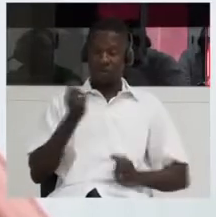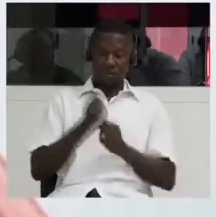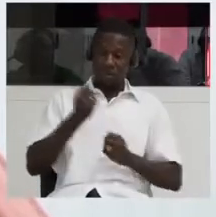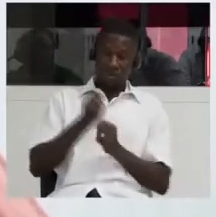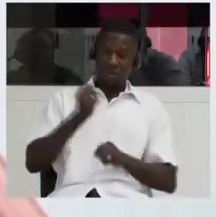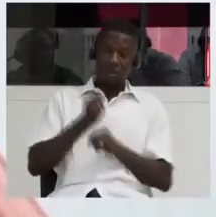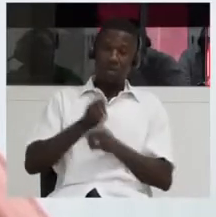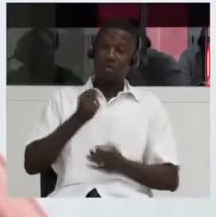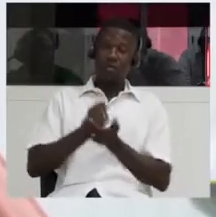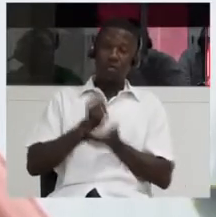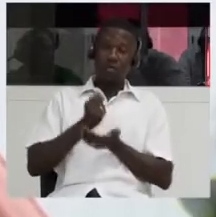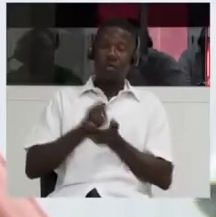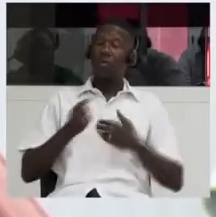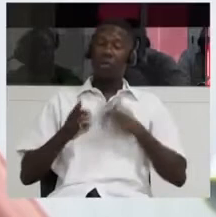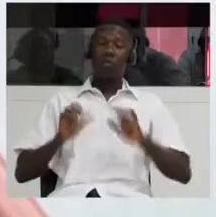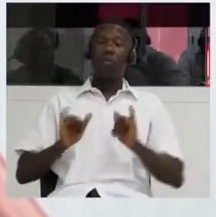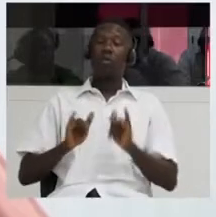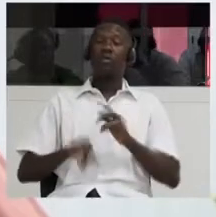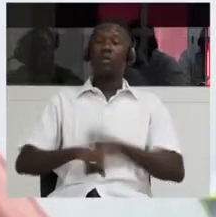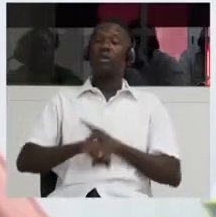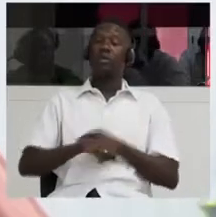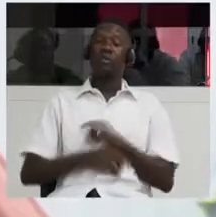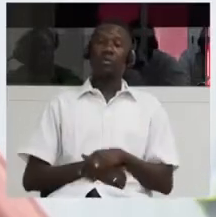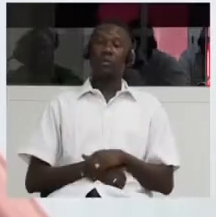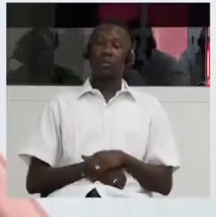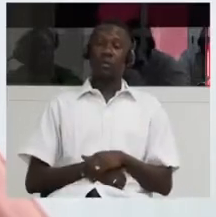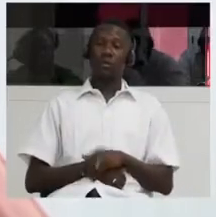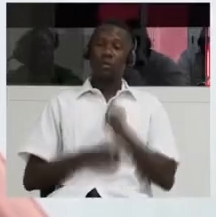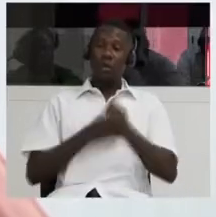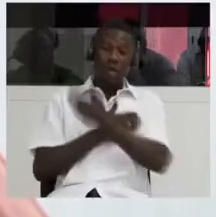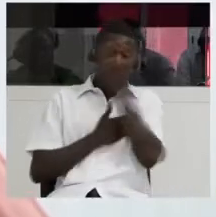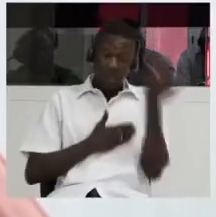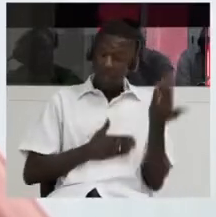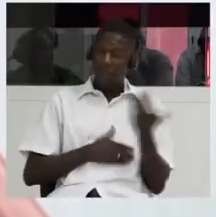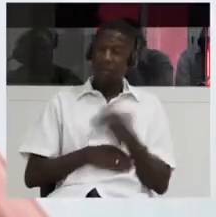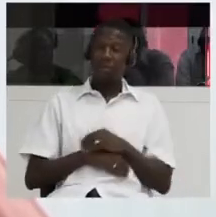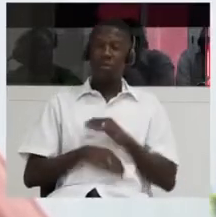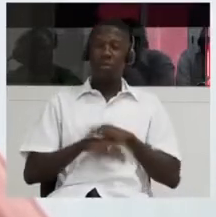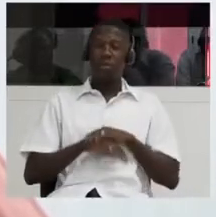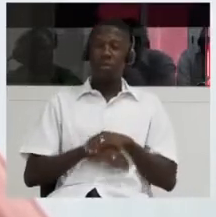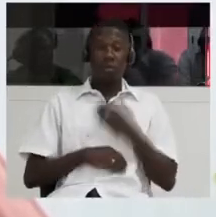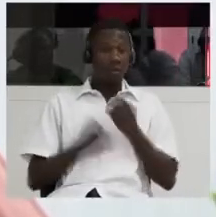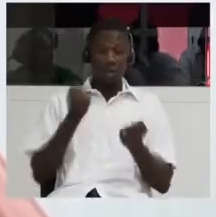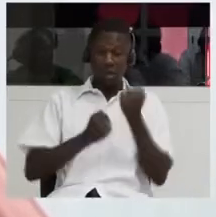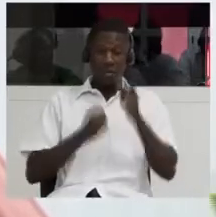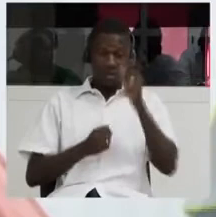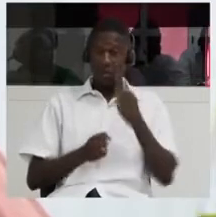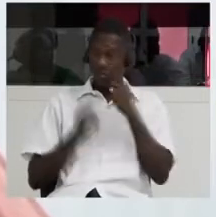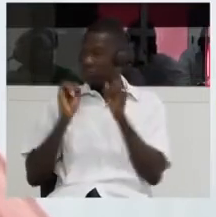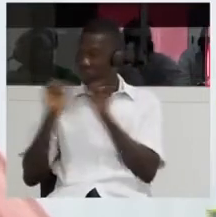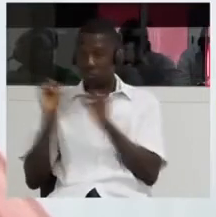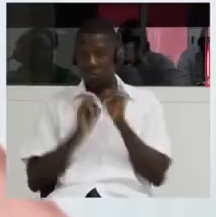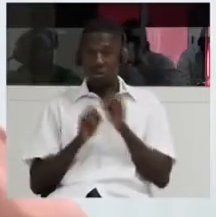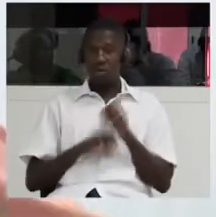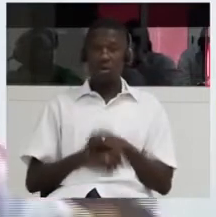time. So early in the morning, there was no driver to be seen, and all the trucks, like it